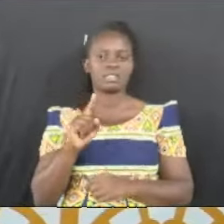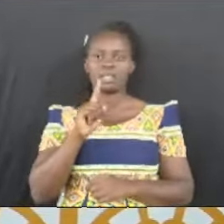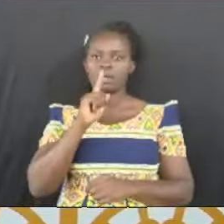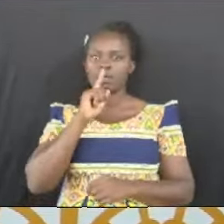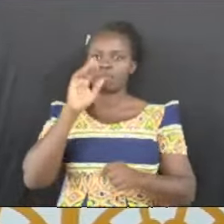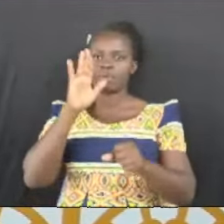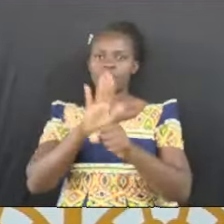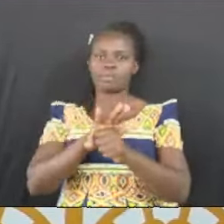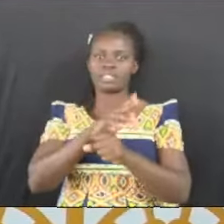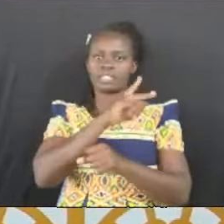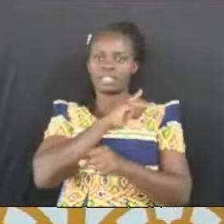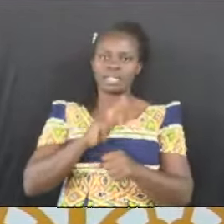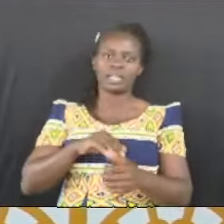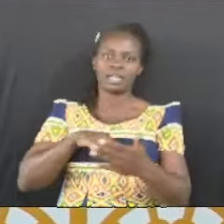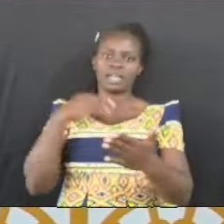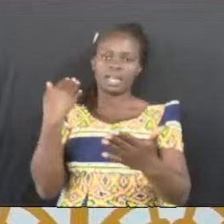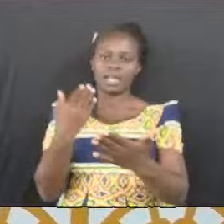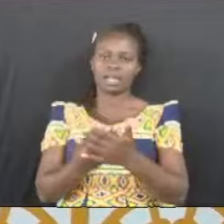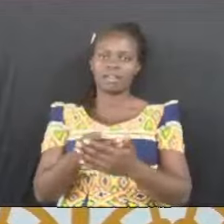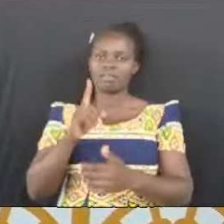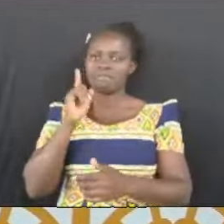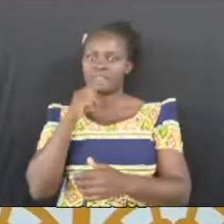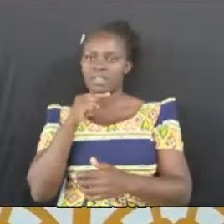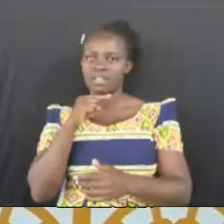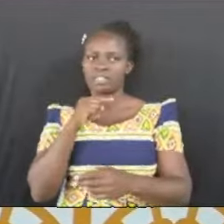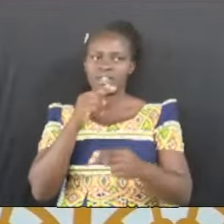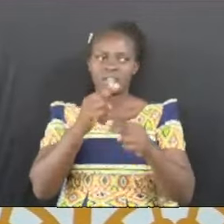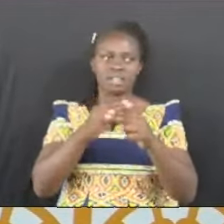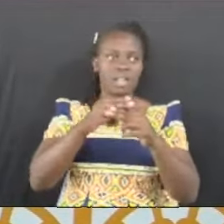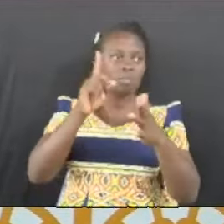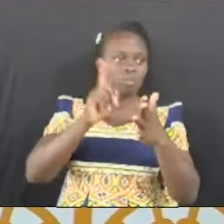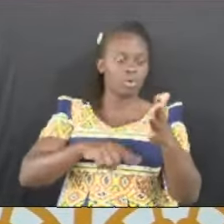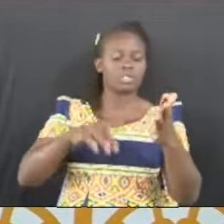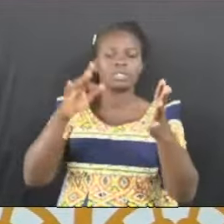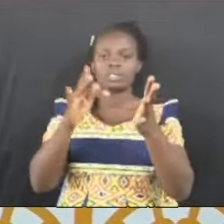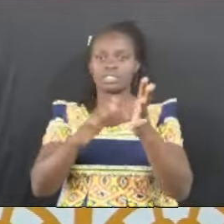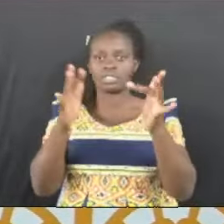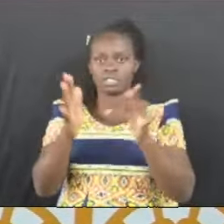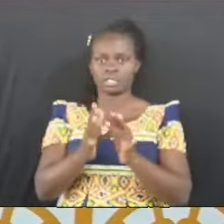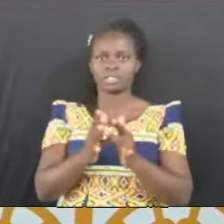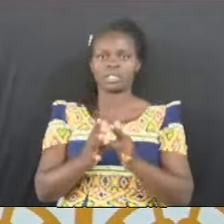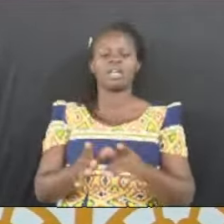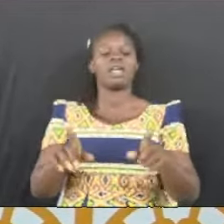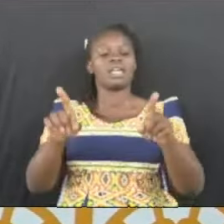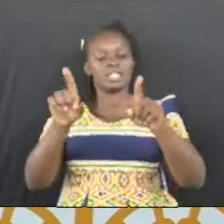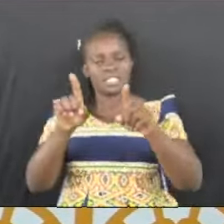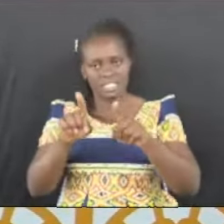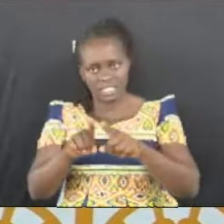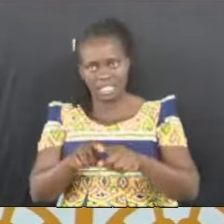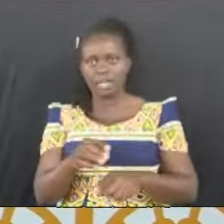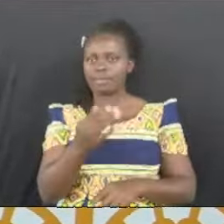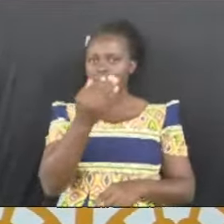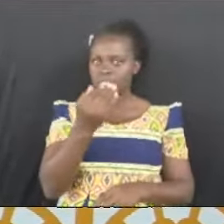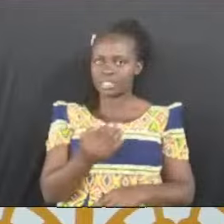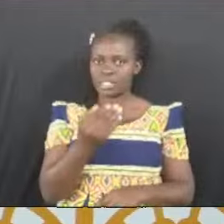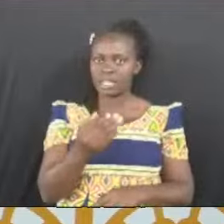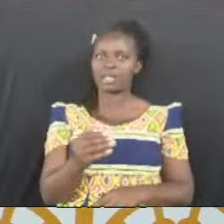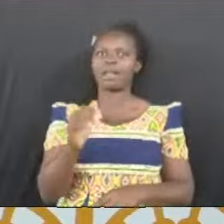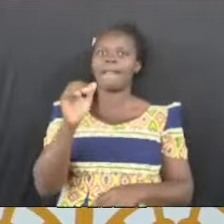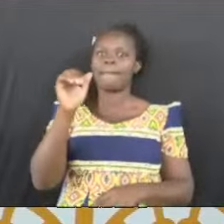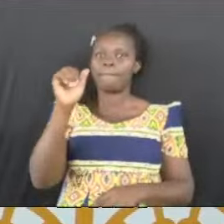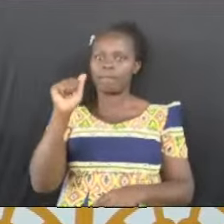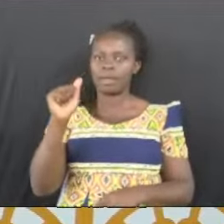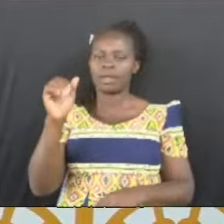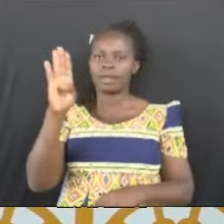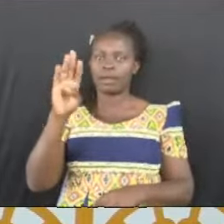has arrived. His name Jesus. And then son of Abraham. There too, God made a